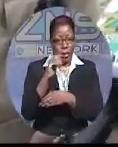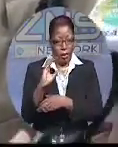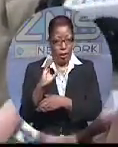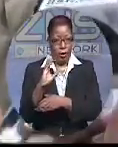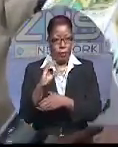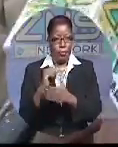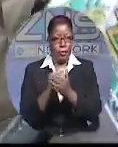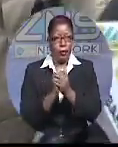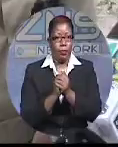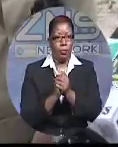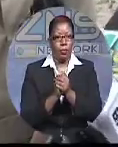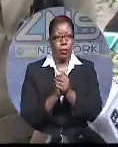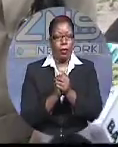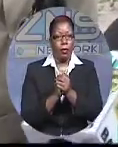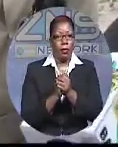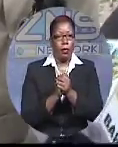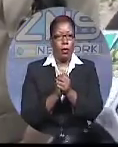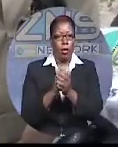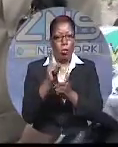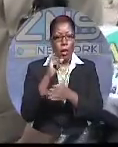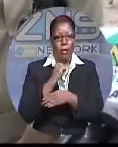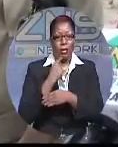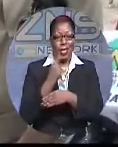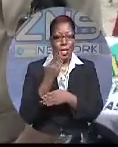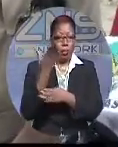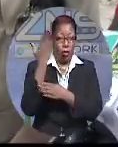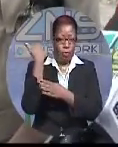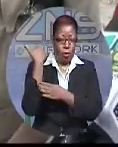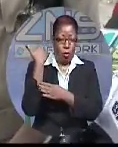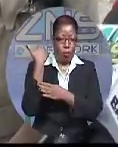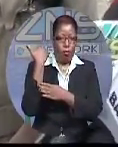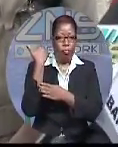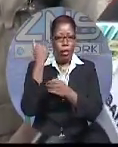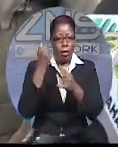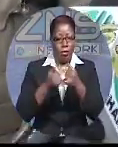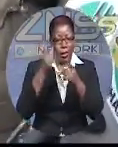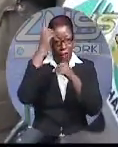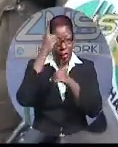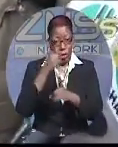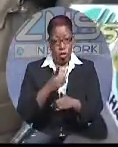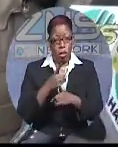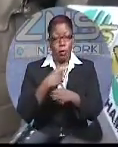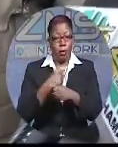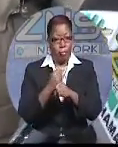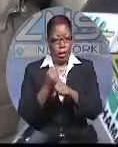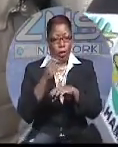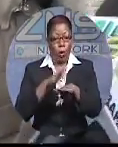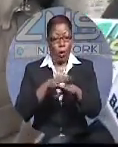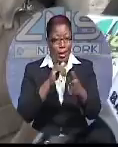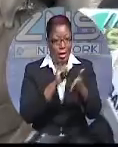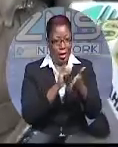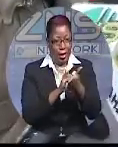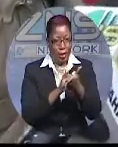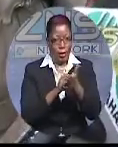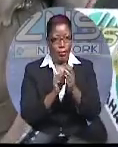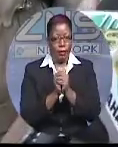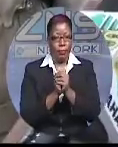where I've indicated that final positions are being arrived at, and where